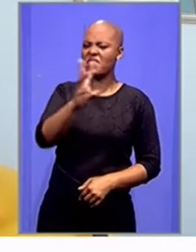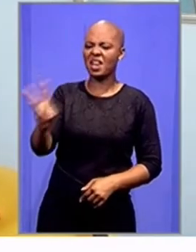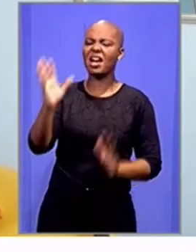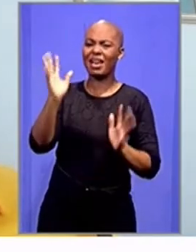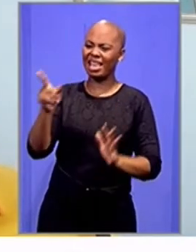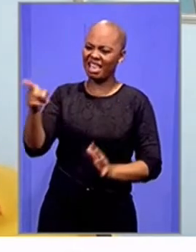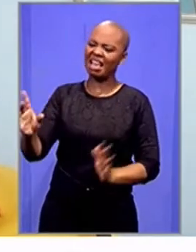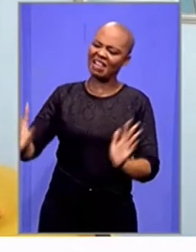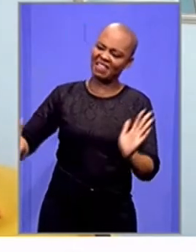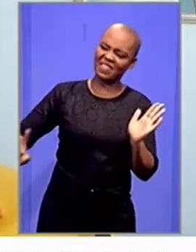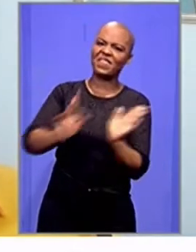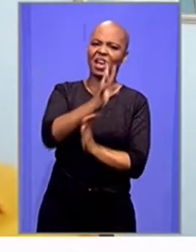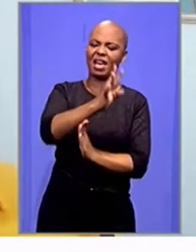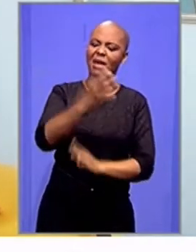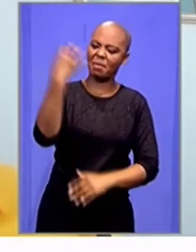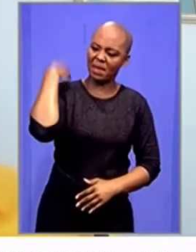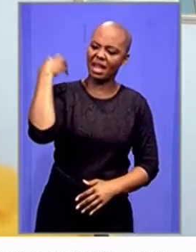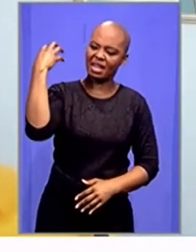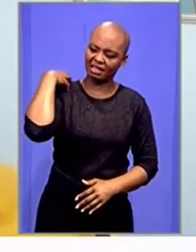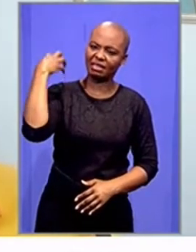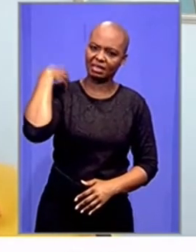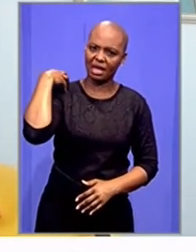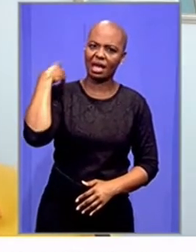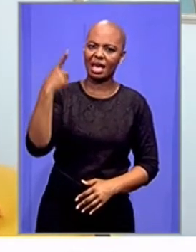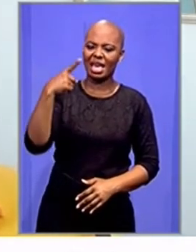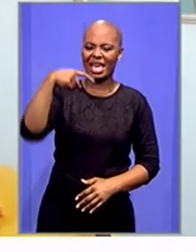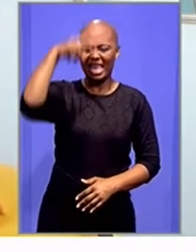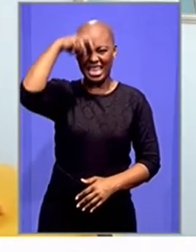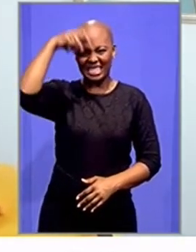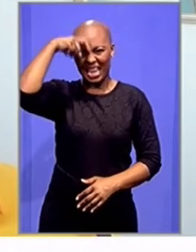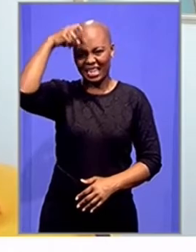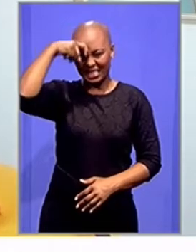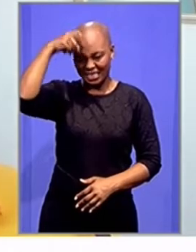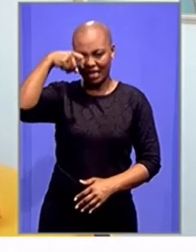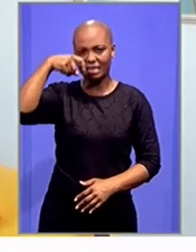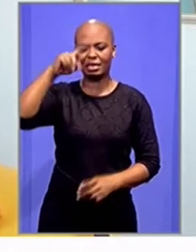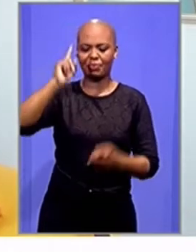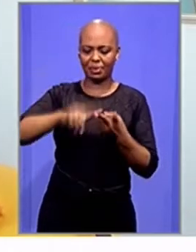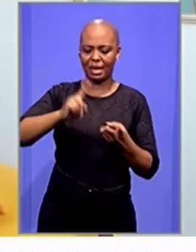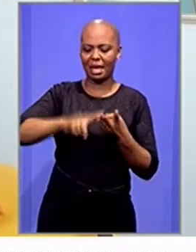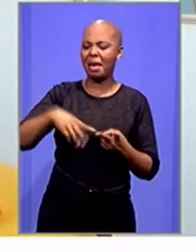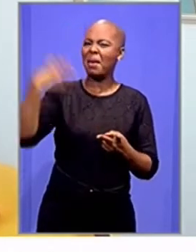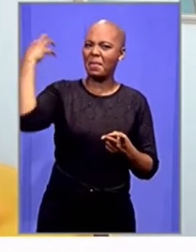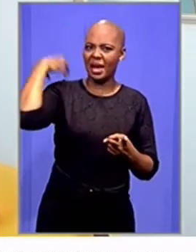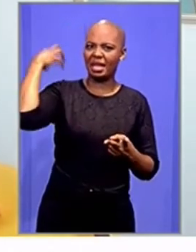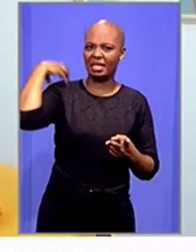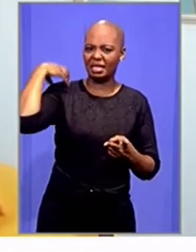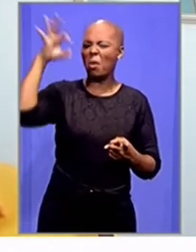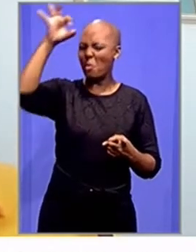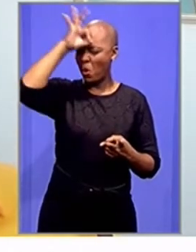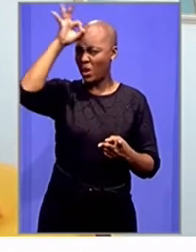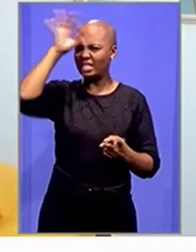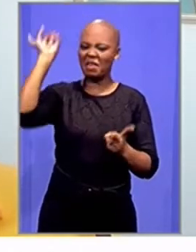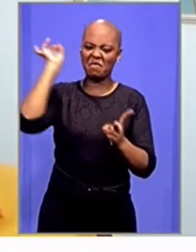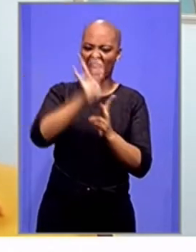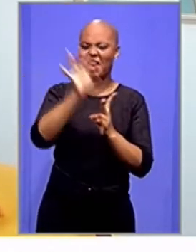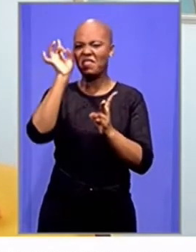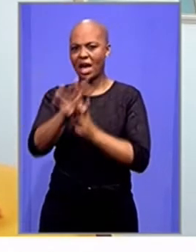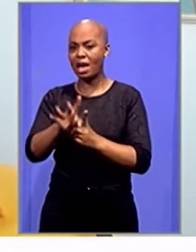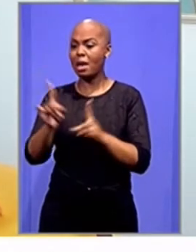intentions are. But the democratic state is what our people are defending, as well as their assets.